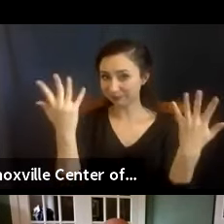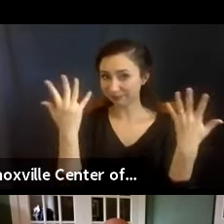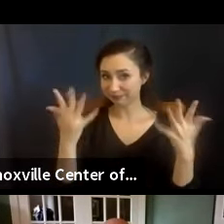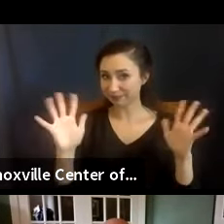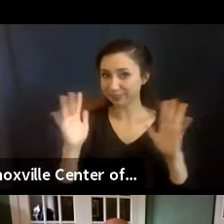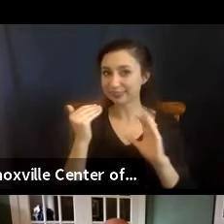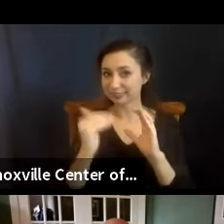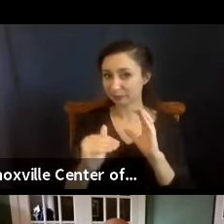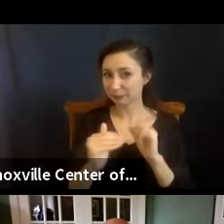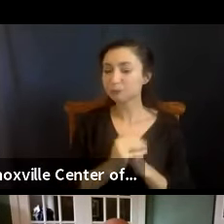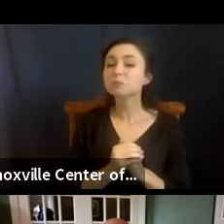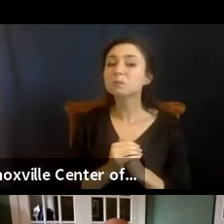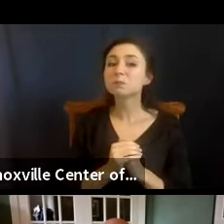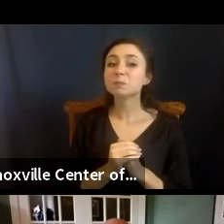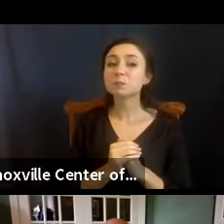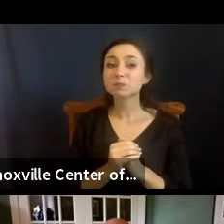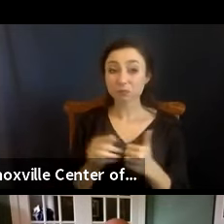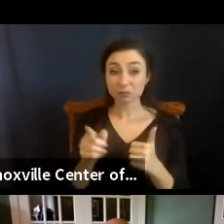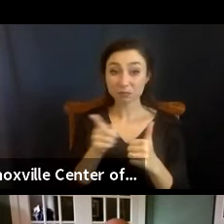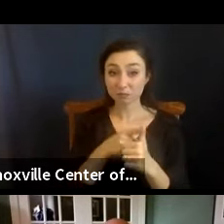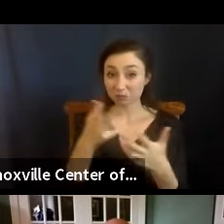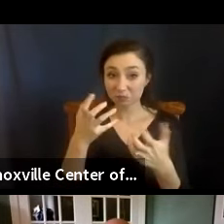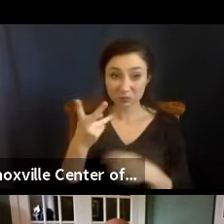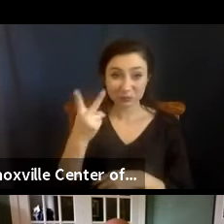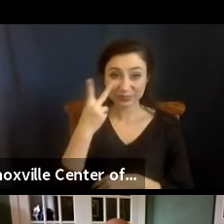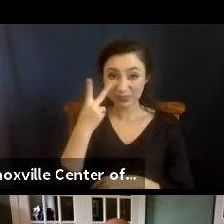And so first I want to see if